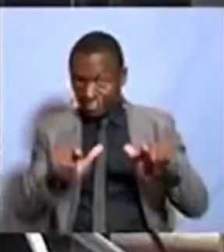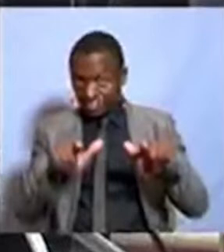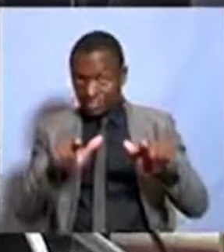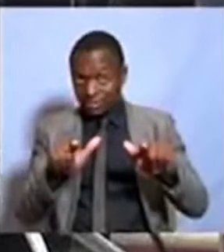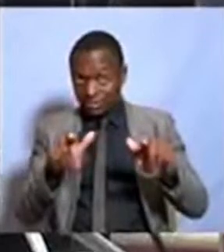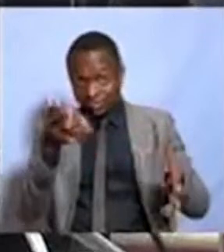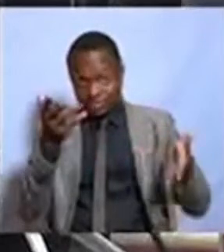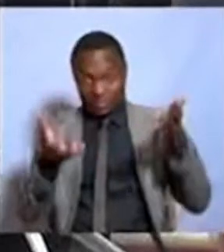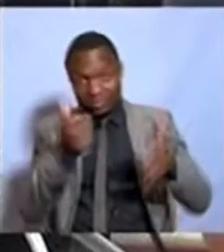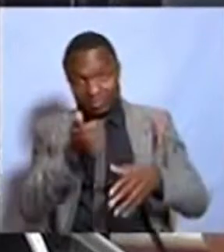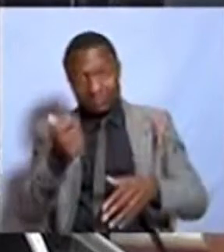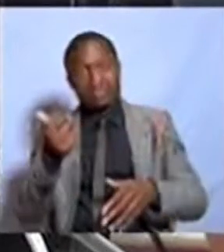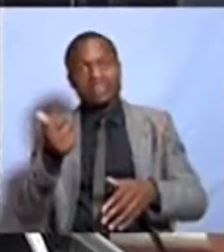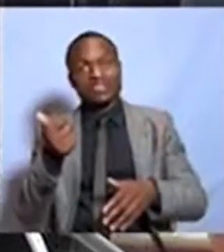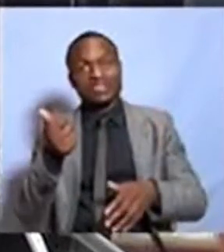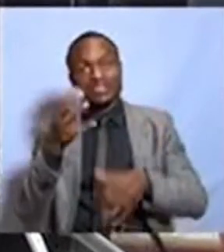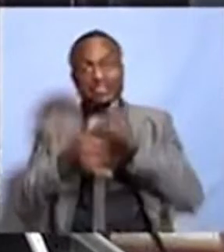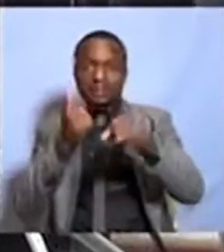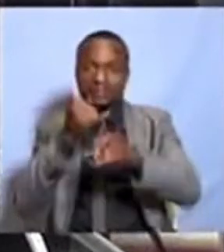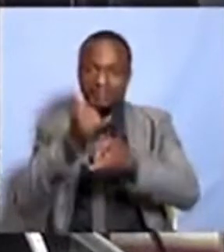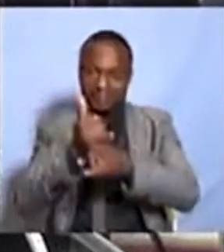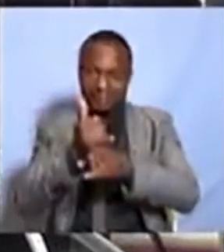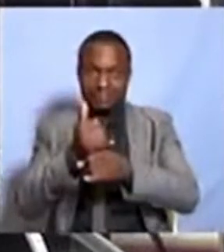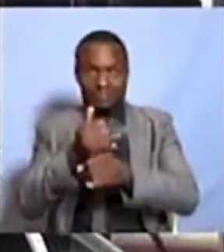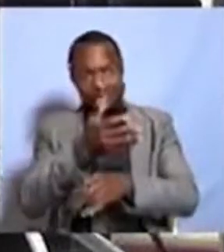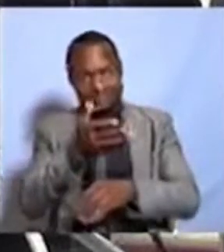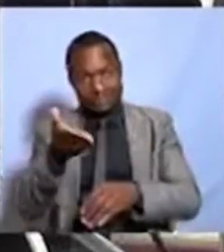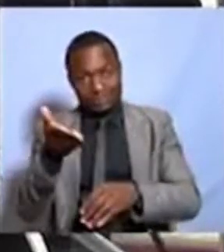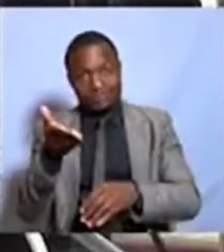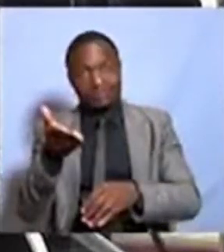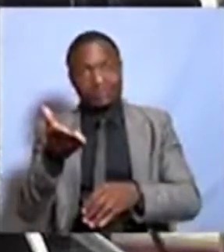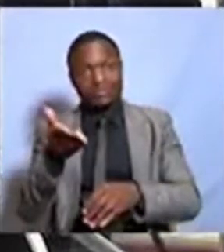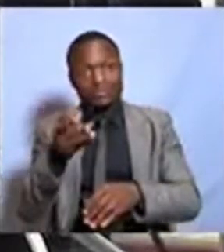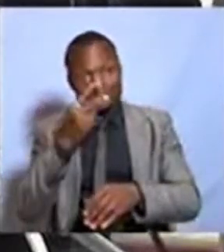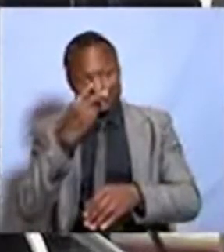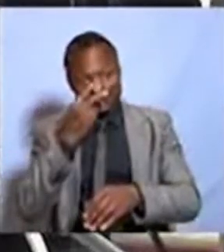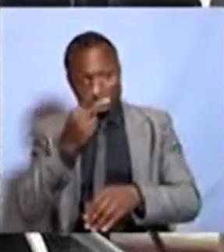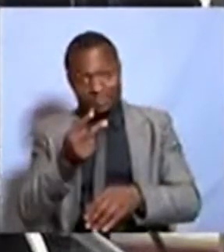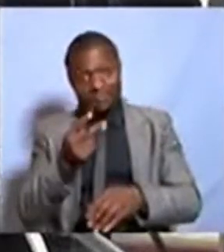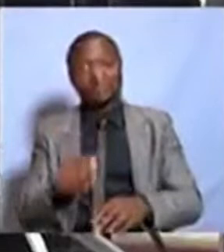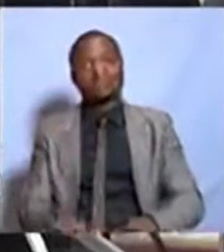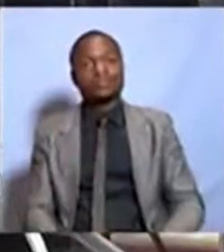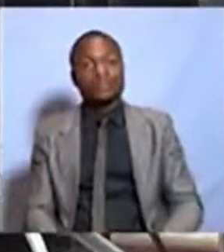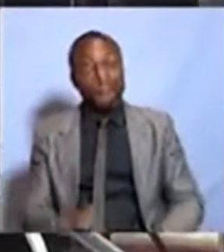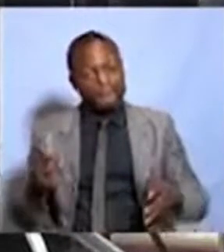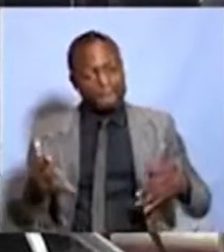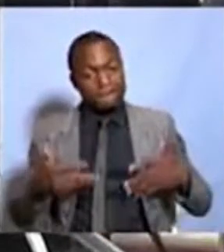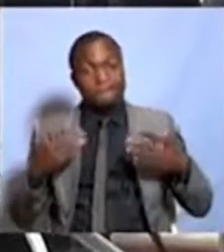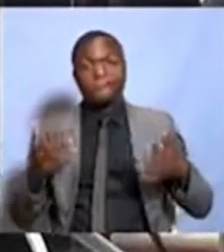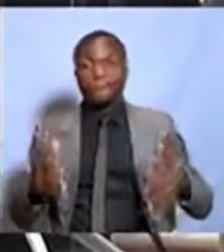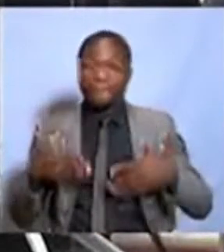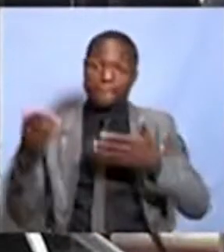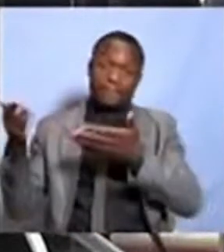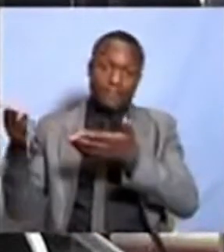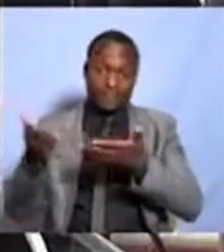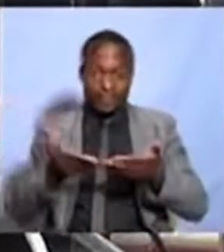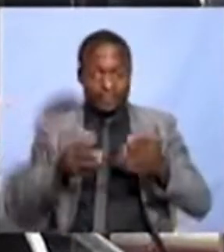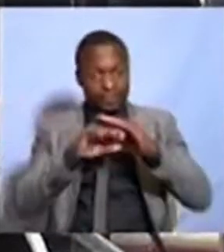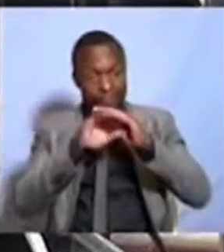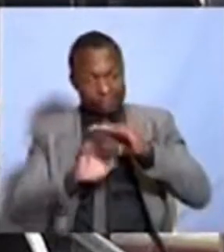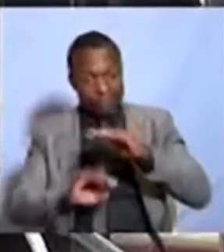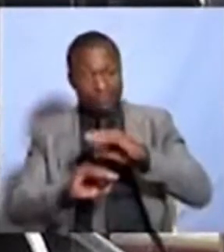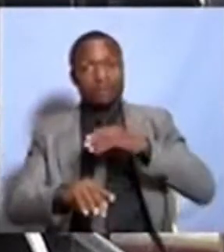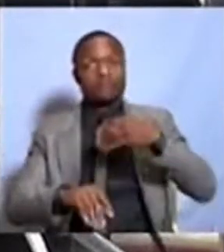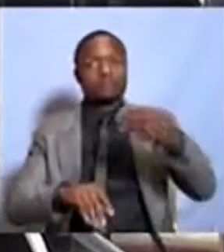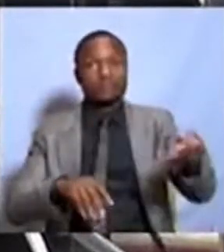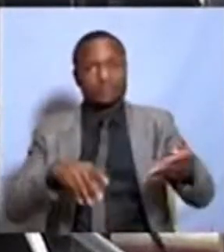compared to the other years, 2021 and 2022. So on that one, that is where we have seen it. And I'm happy that you brought the issue of underspending, because it also